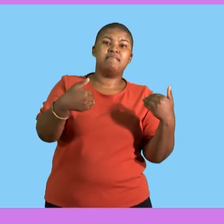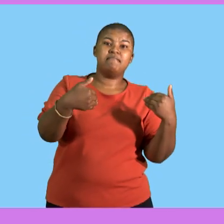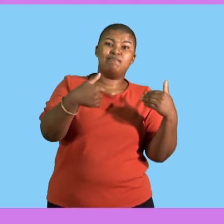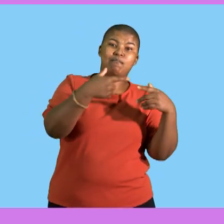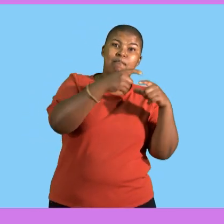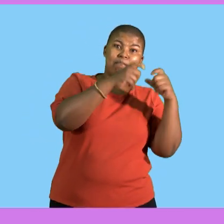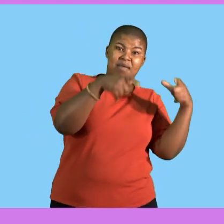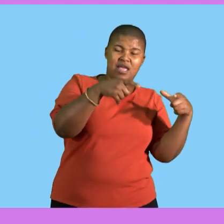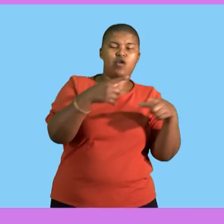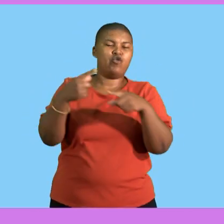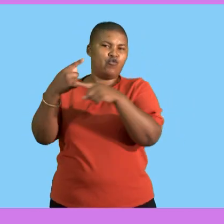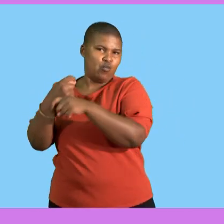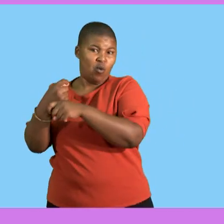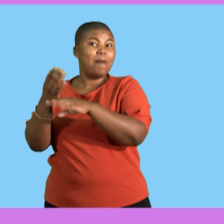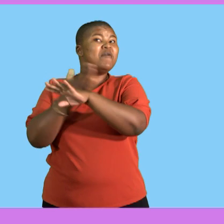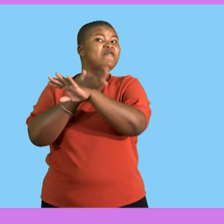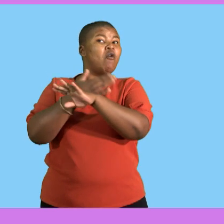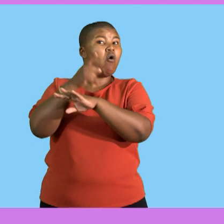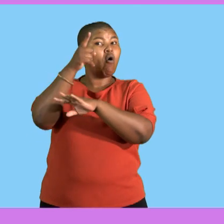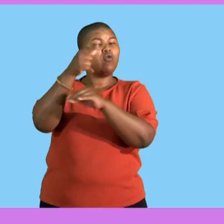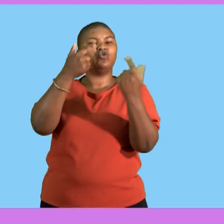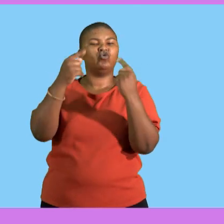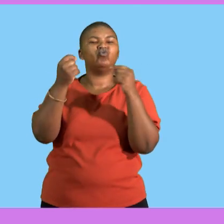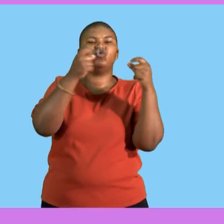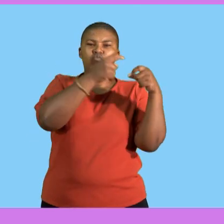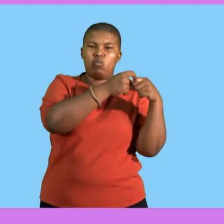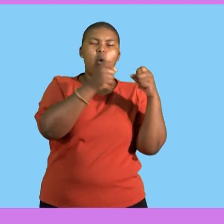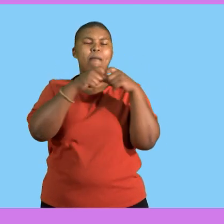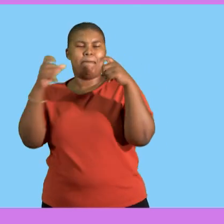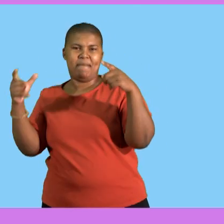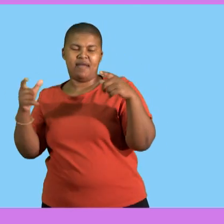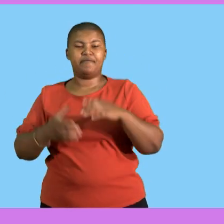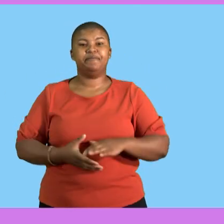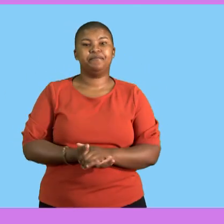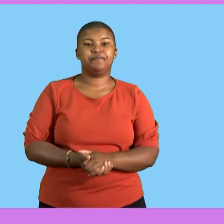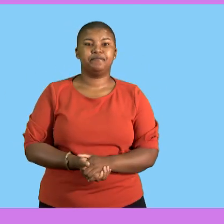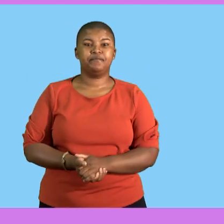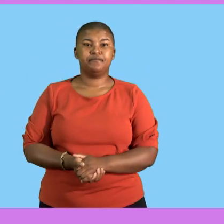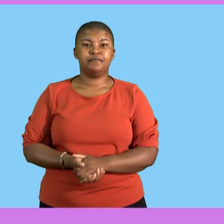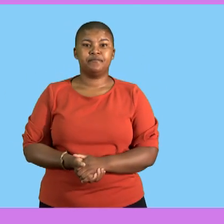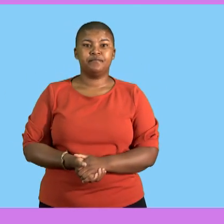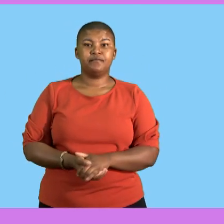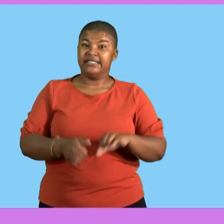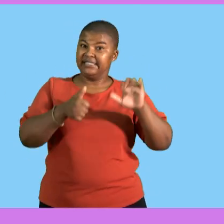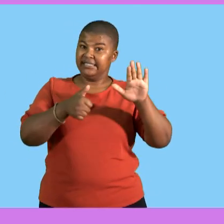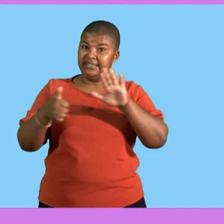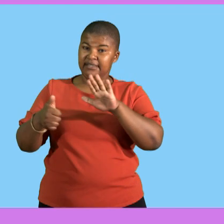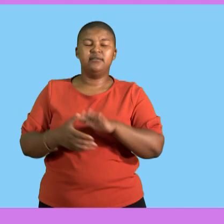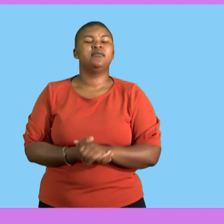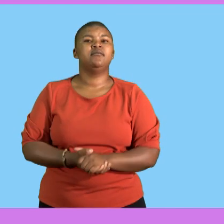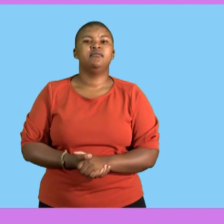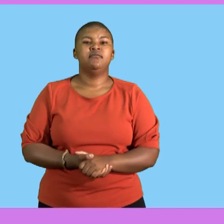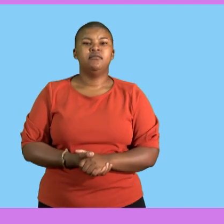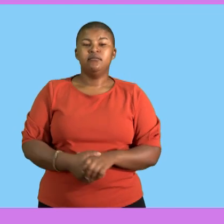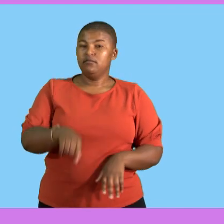the smallest, so you have a 6 and a 6 here. You cancel it out, and then you have a